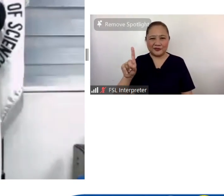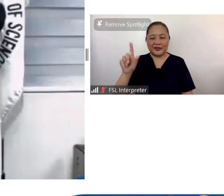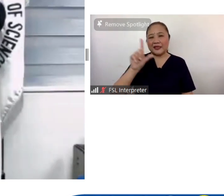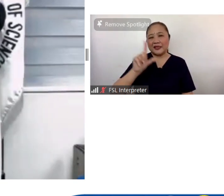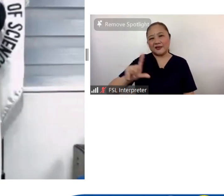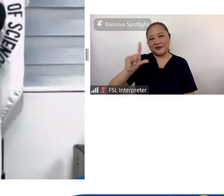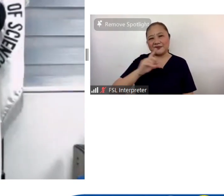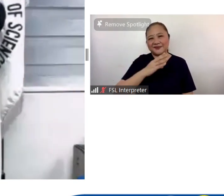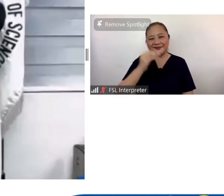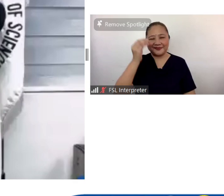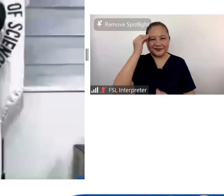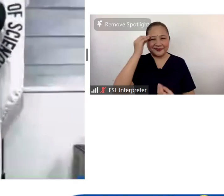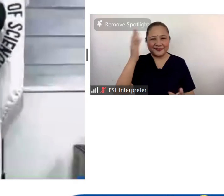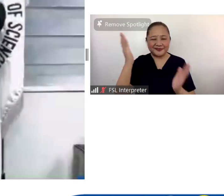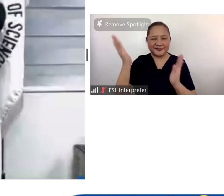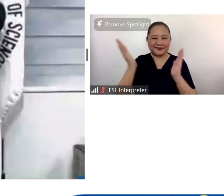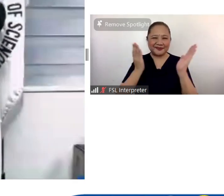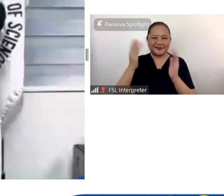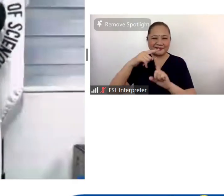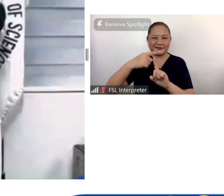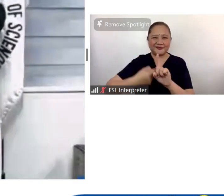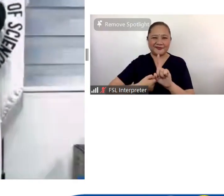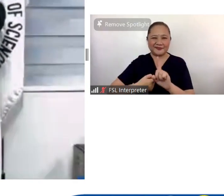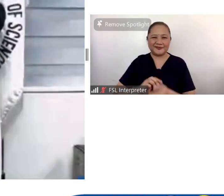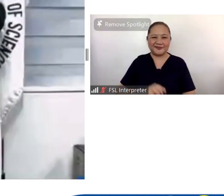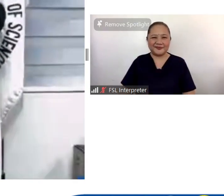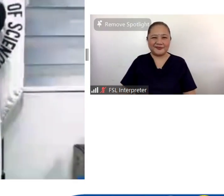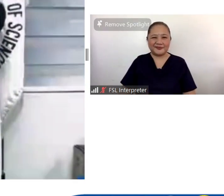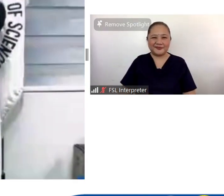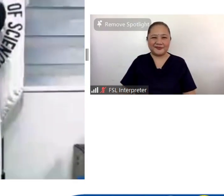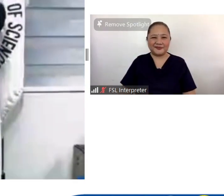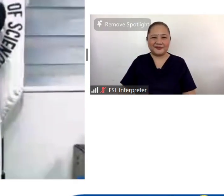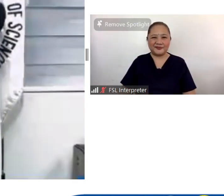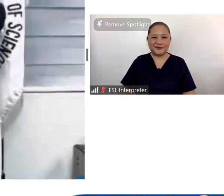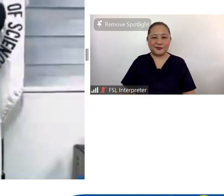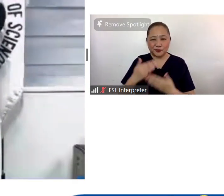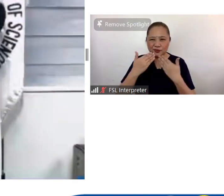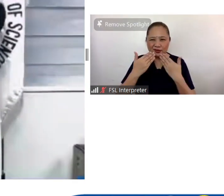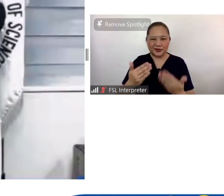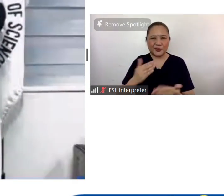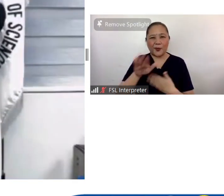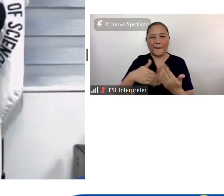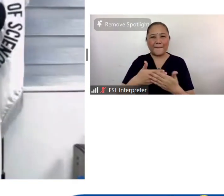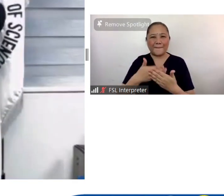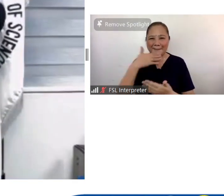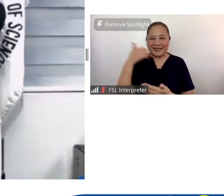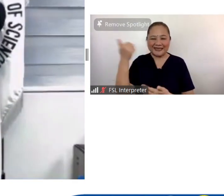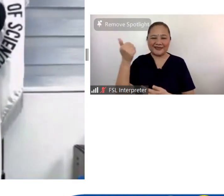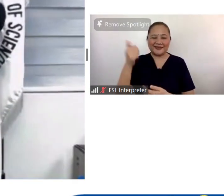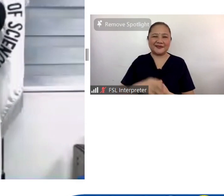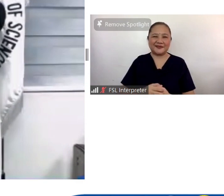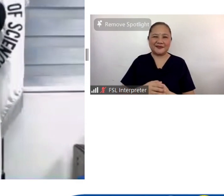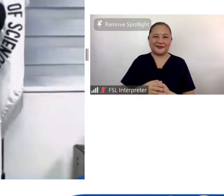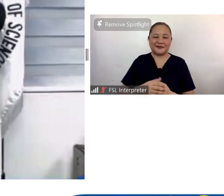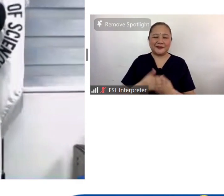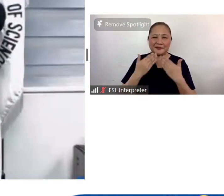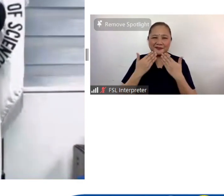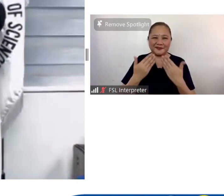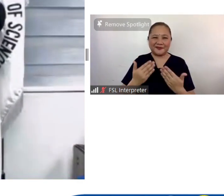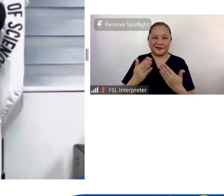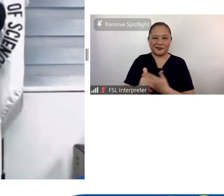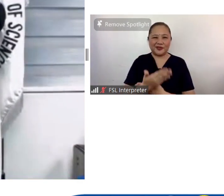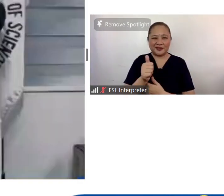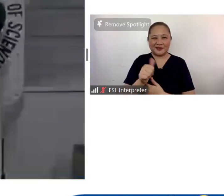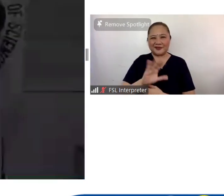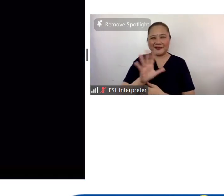and Information Services Month. I wish you all the best. Maraming salamat at magandang umaga sa inyong